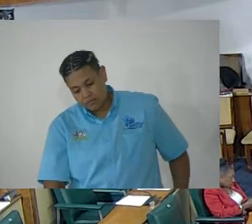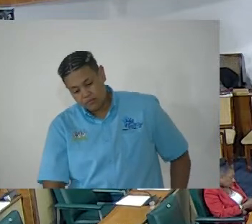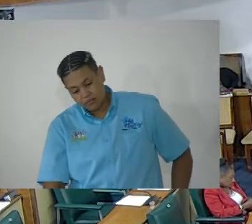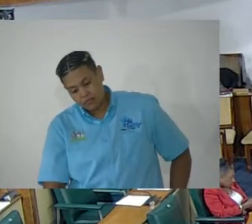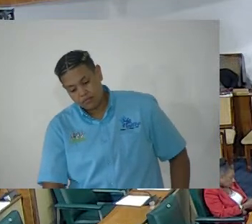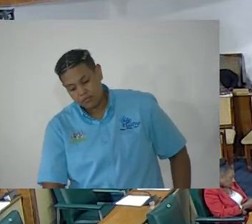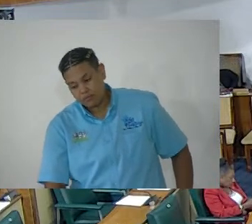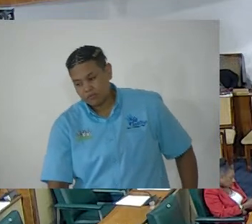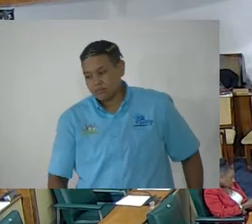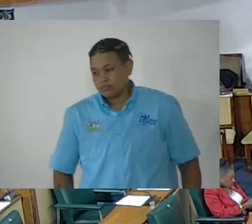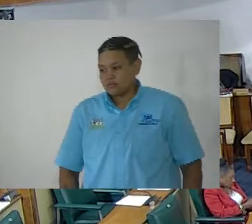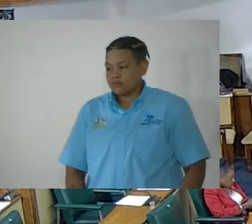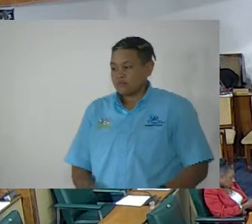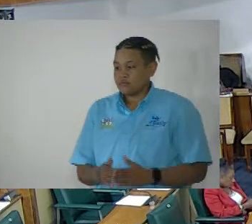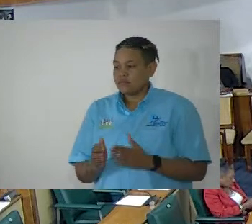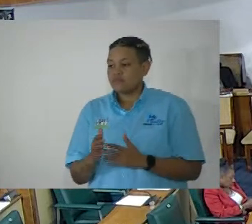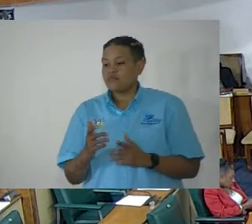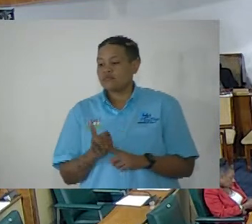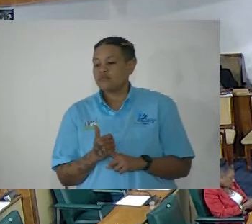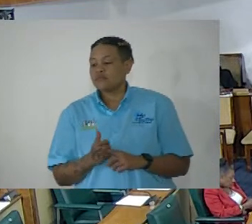House Leader.